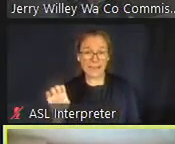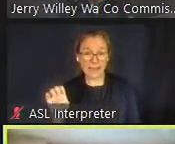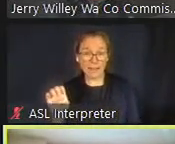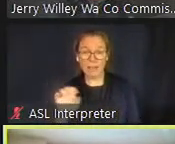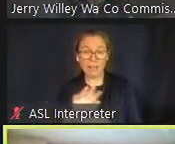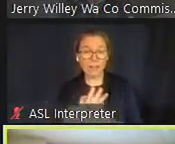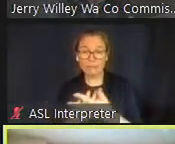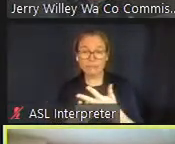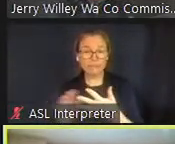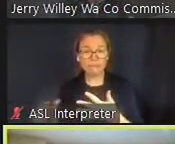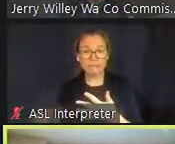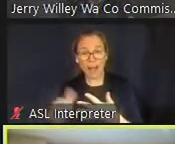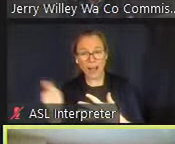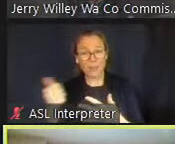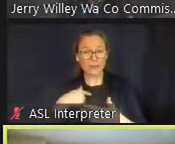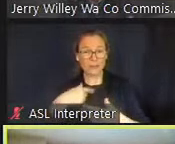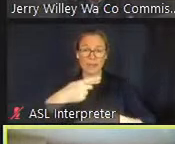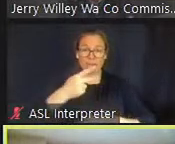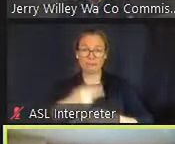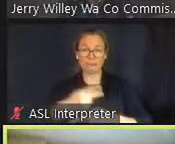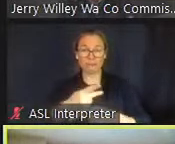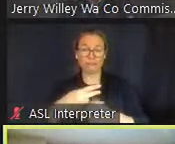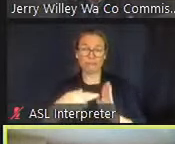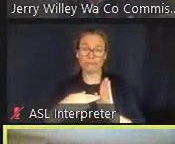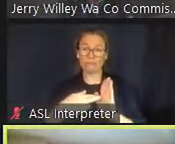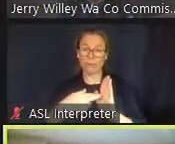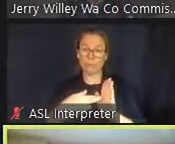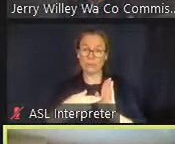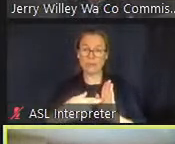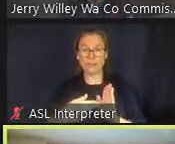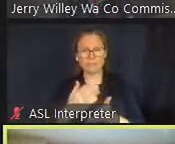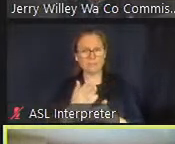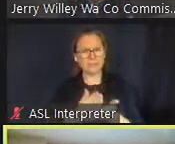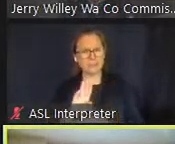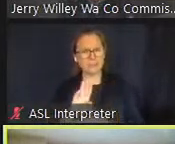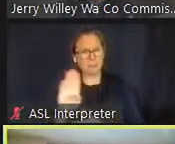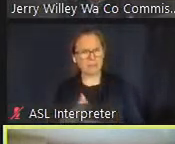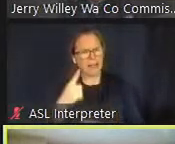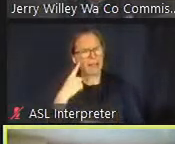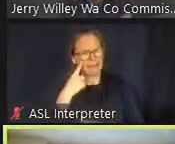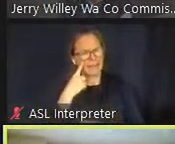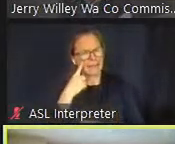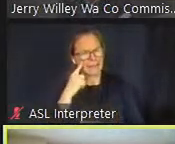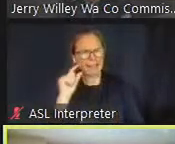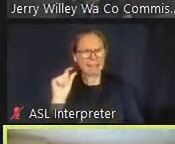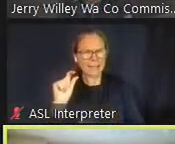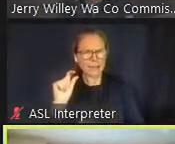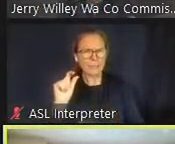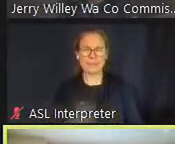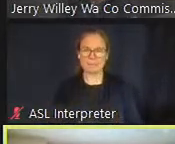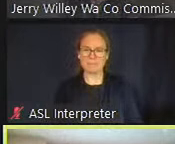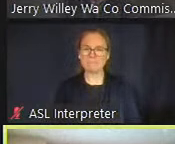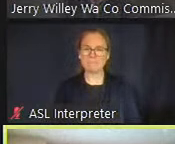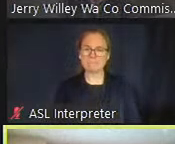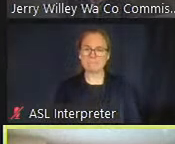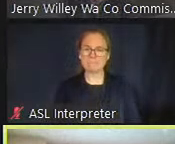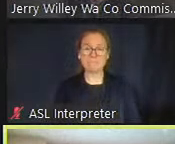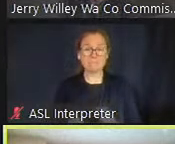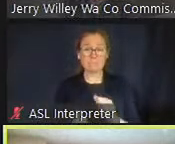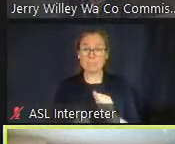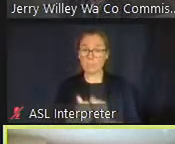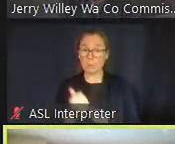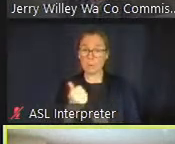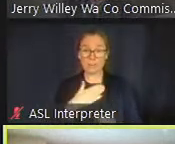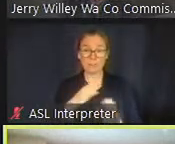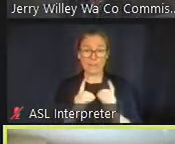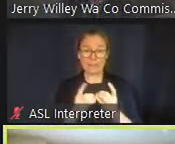some others are a little bit of Beaverton too. I think I still have just a tad. Most of my districts, though, is